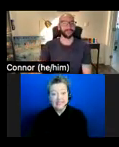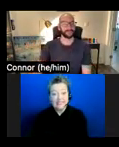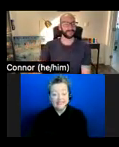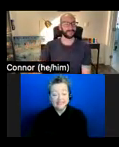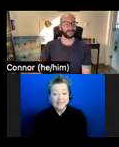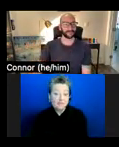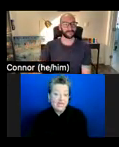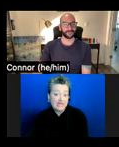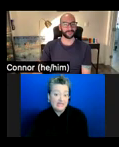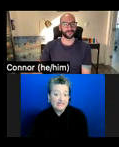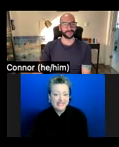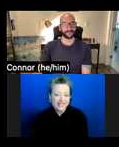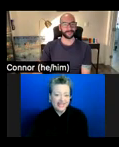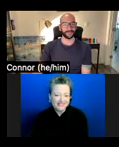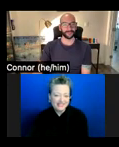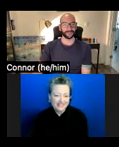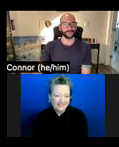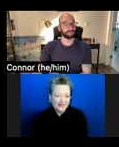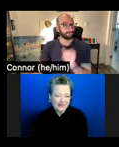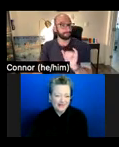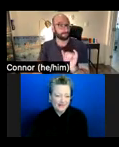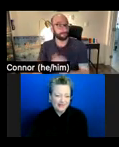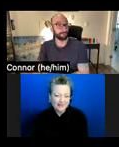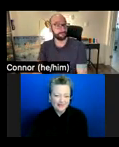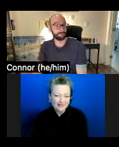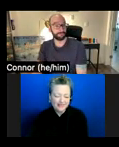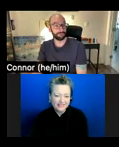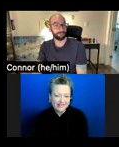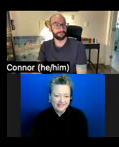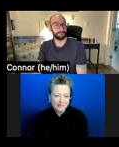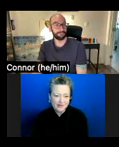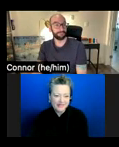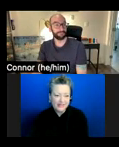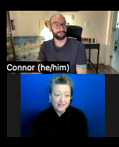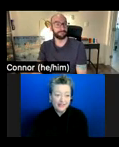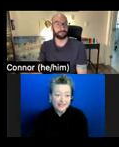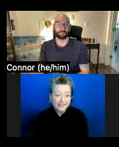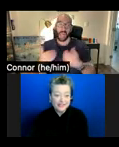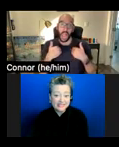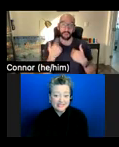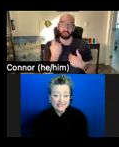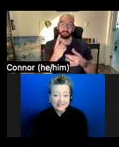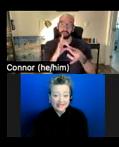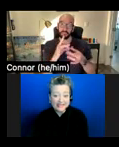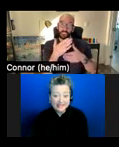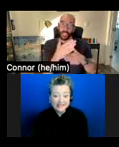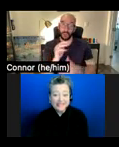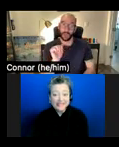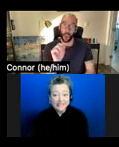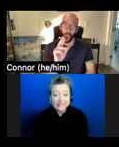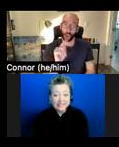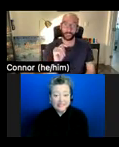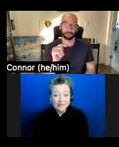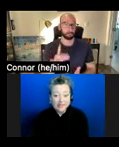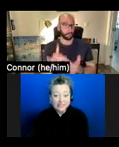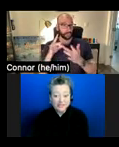take a peek, take a gander to see if there's anything posted there. And look, there is. Great. It